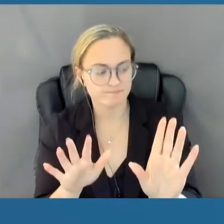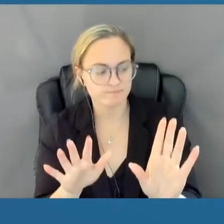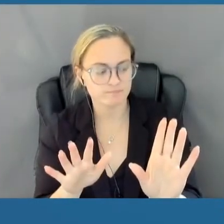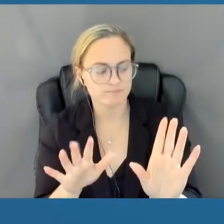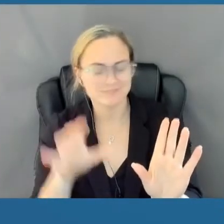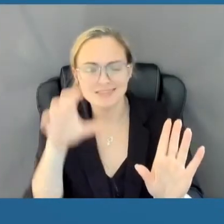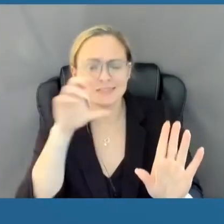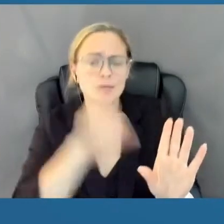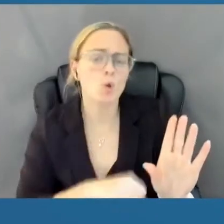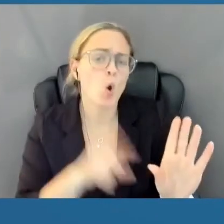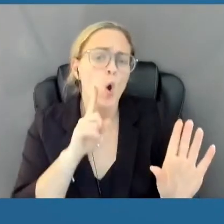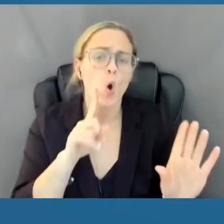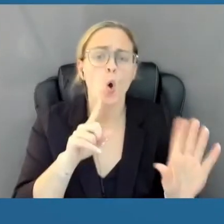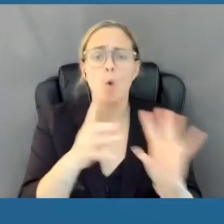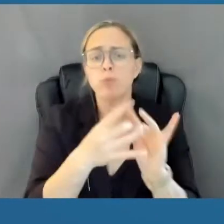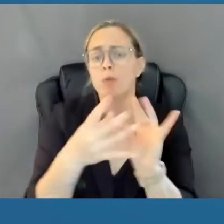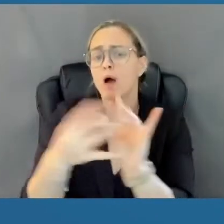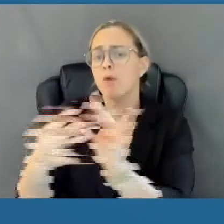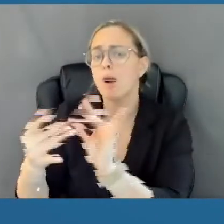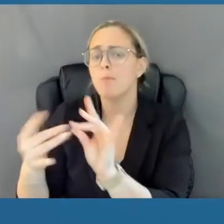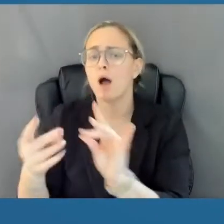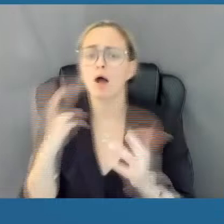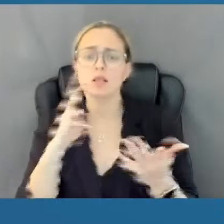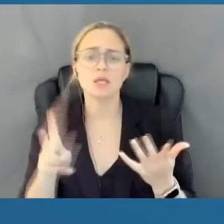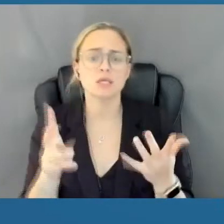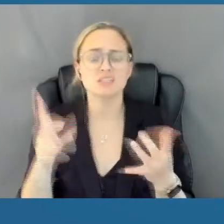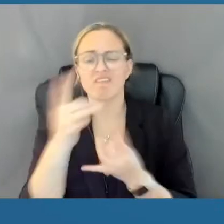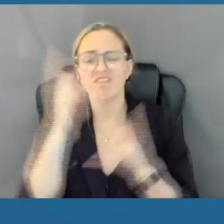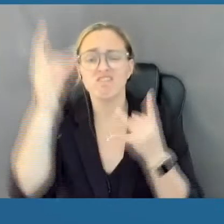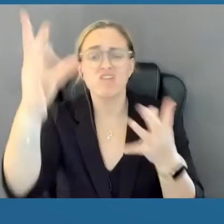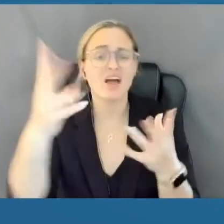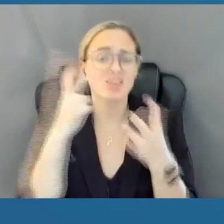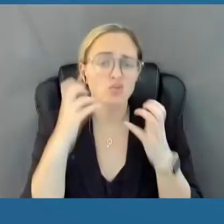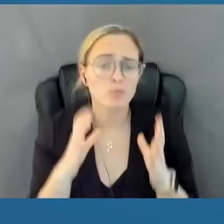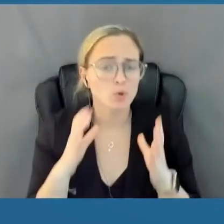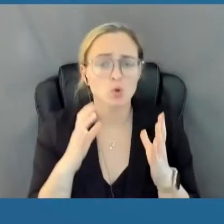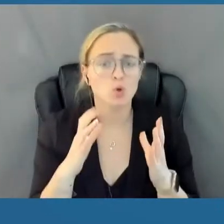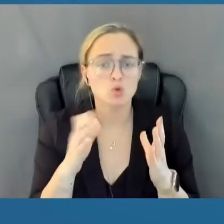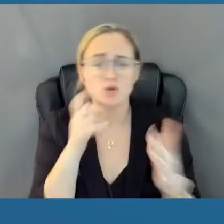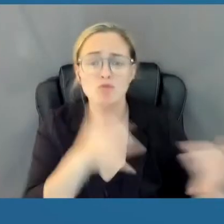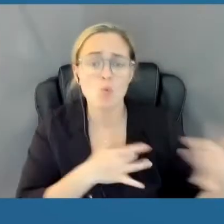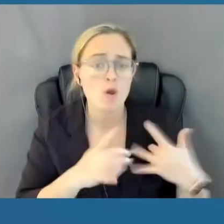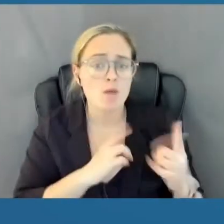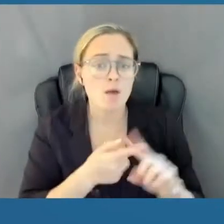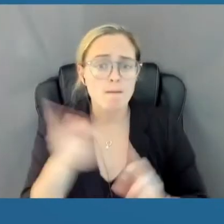going to be freeing all these violent criminals, and people have to worry about that. And